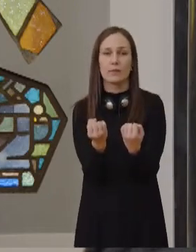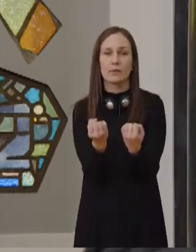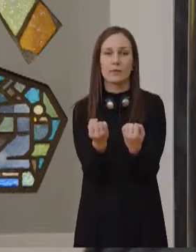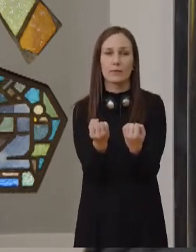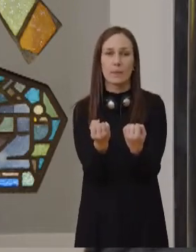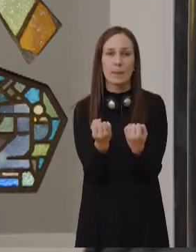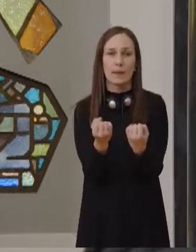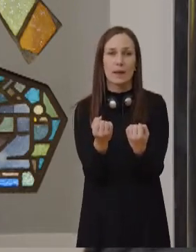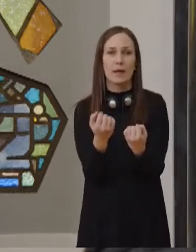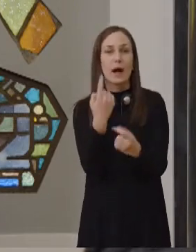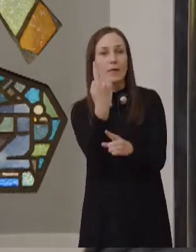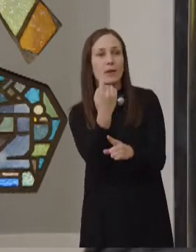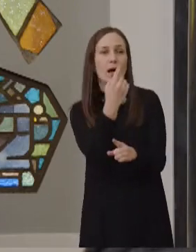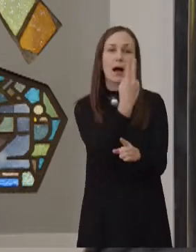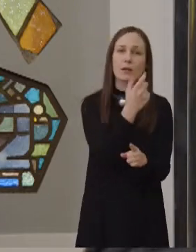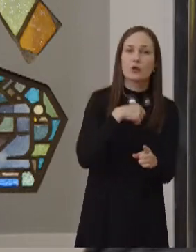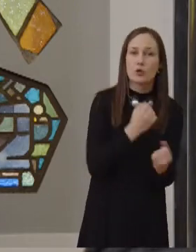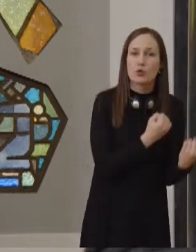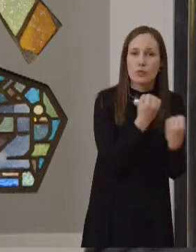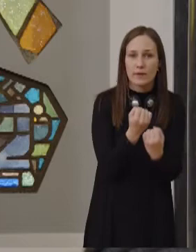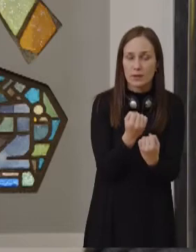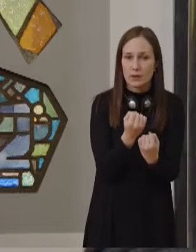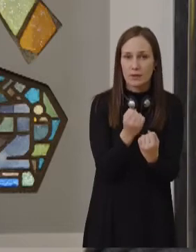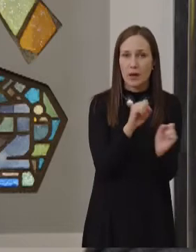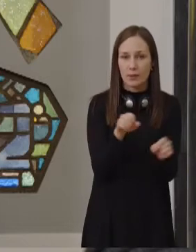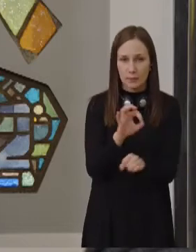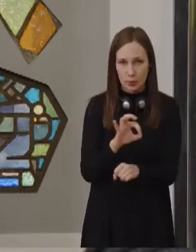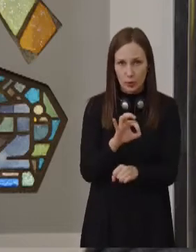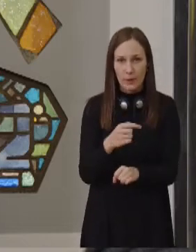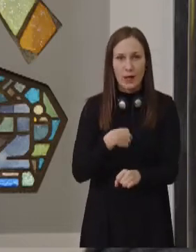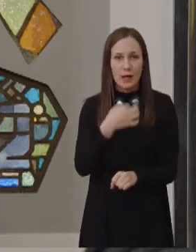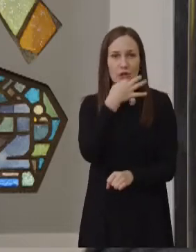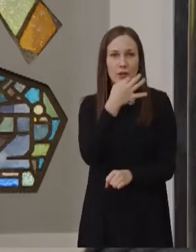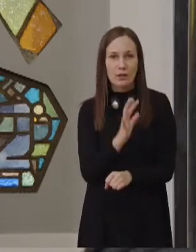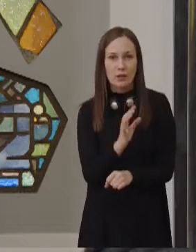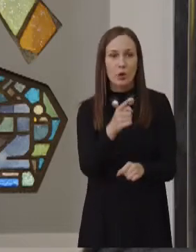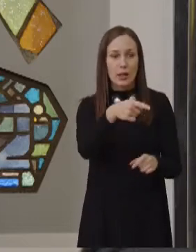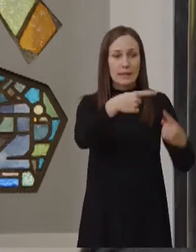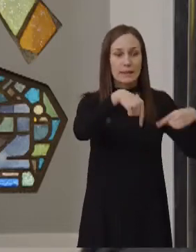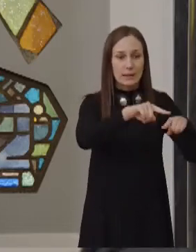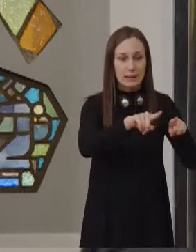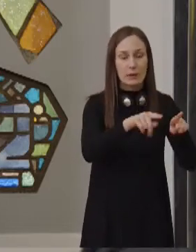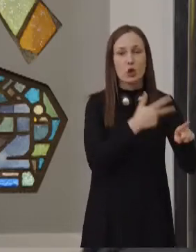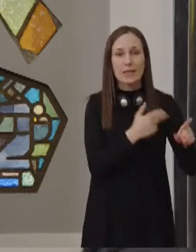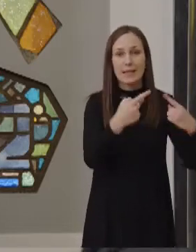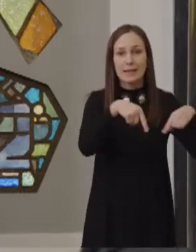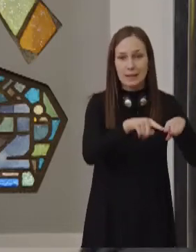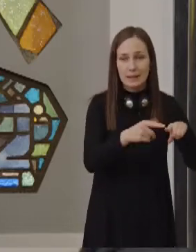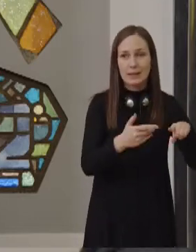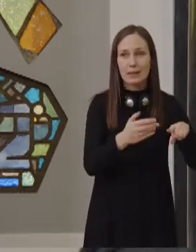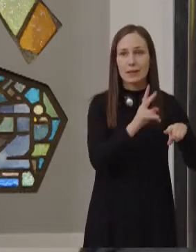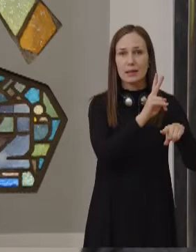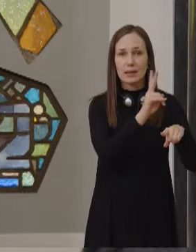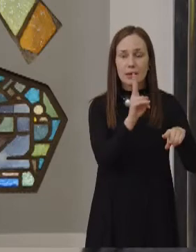things in relation to taking a credit from the bank or taking a child to kindergarten or to